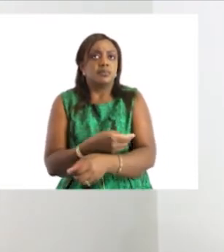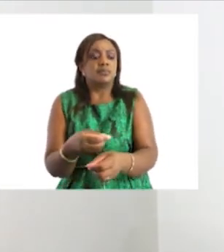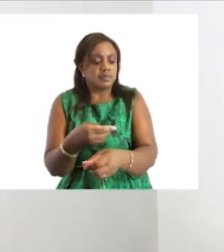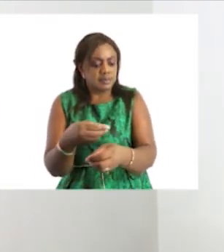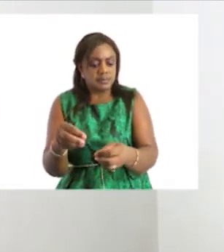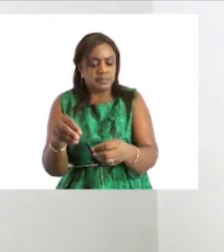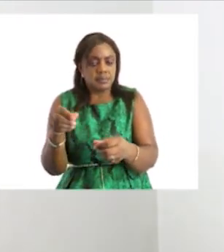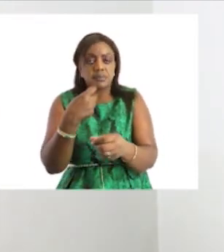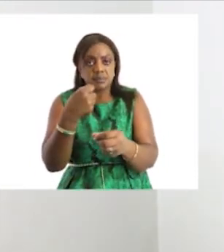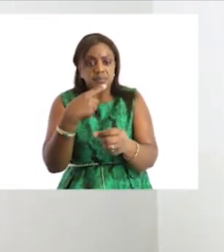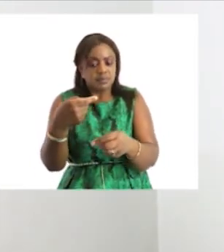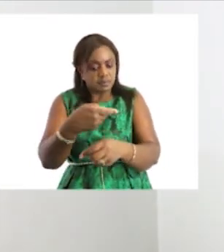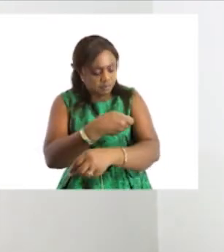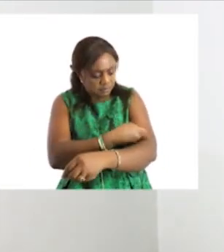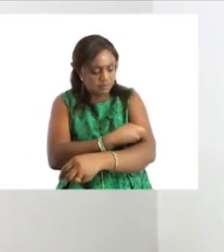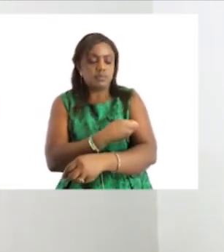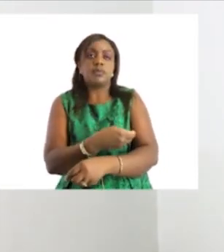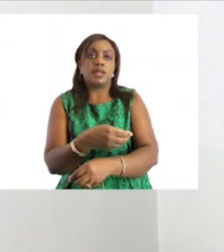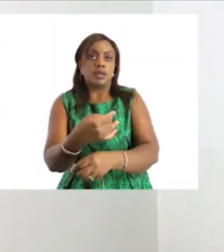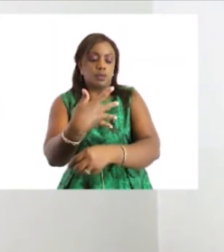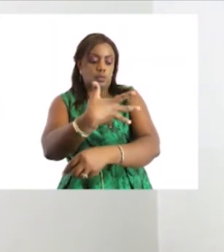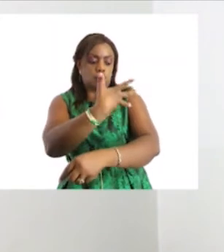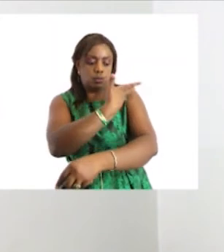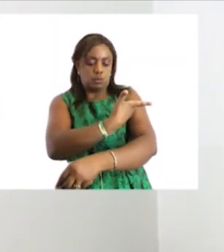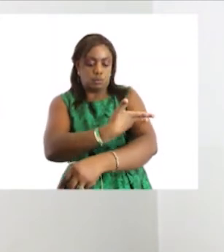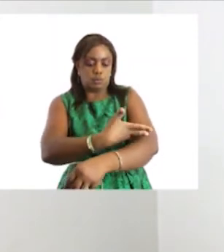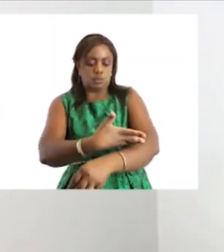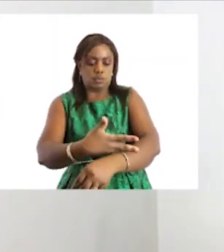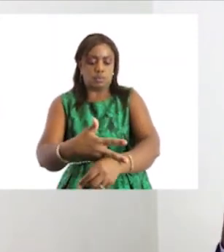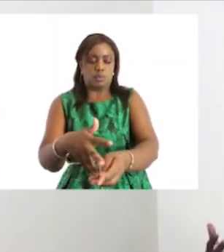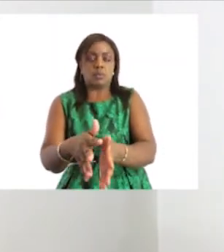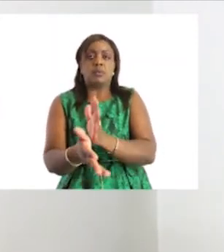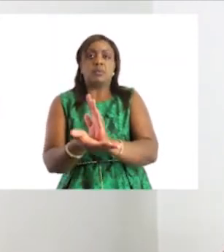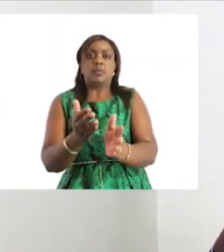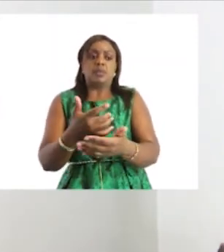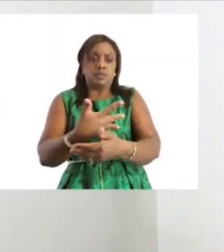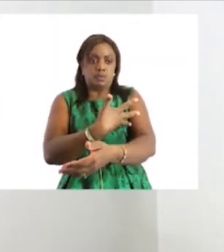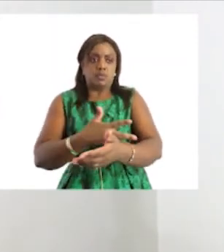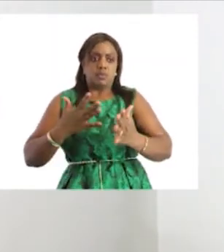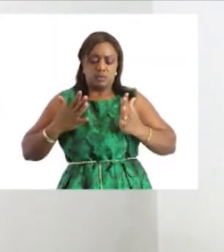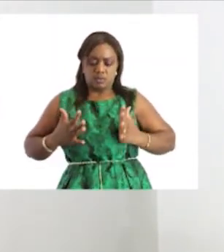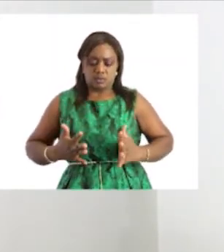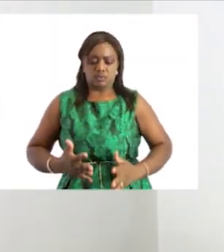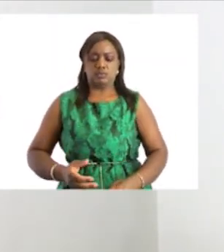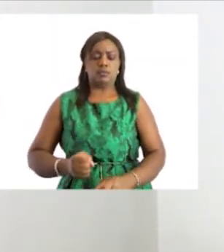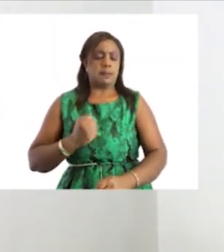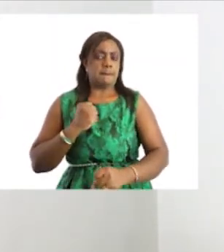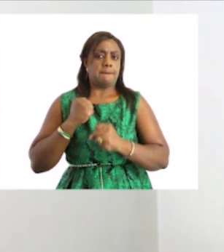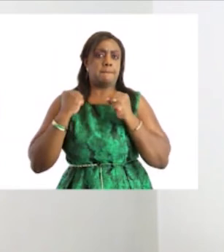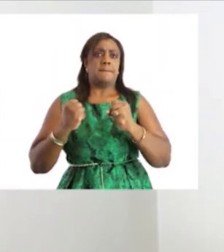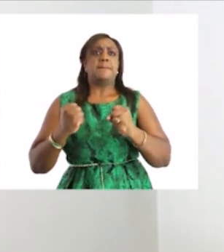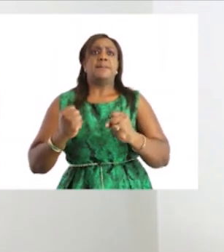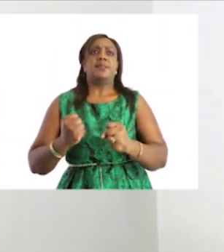put it that way. It goes in your bloodstream, and then it helps your body fight against germs, bacteria, and